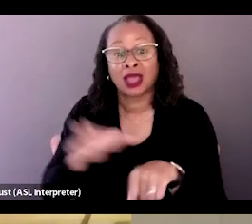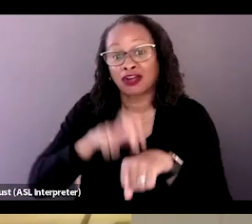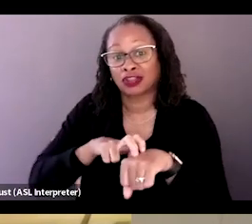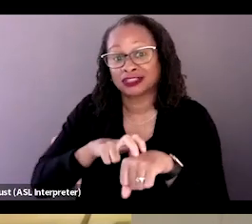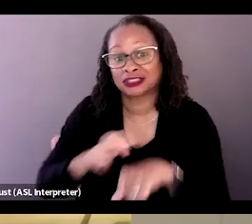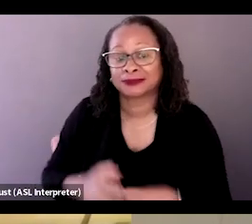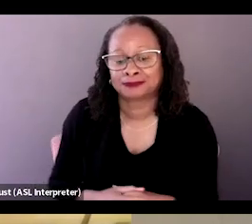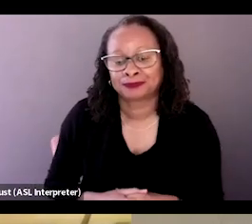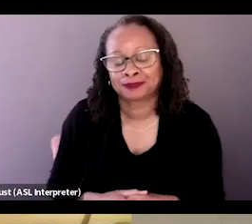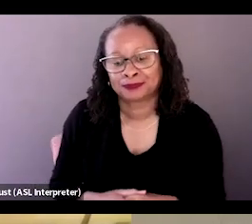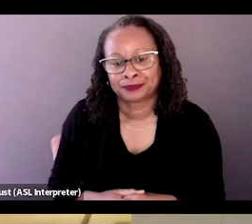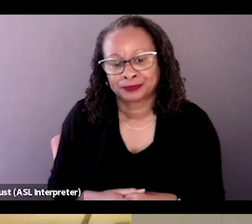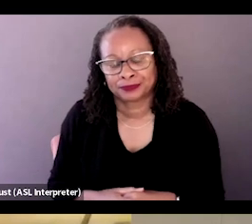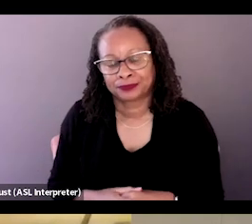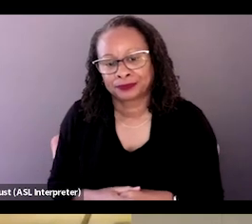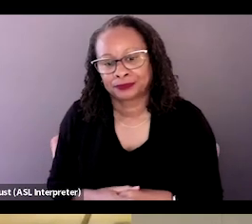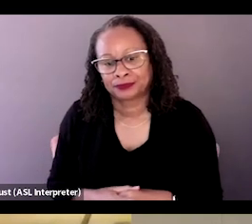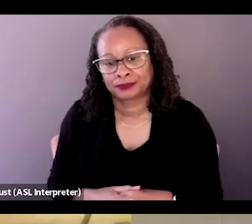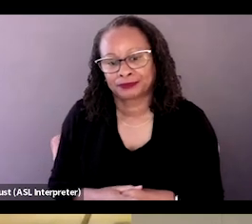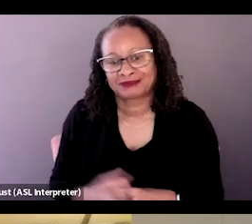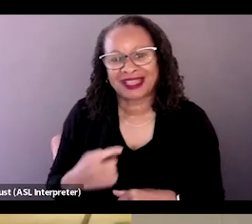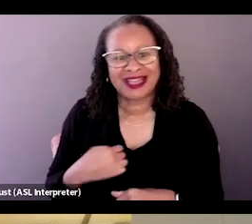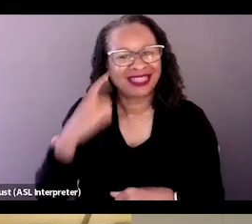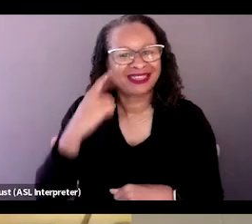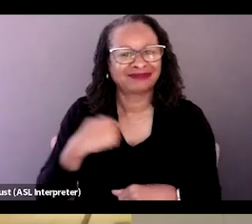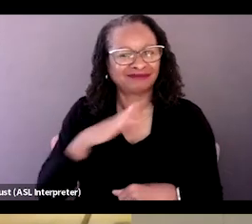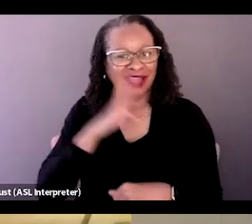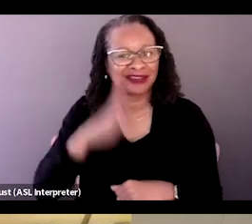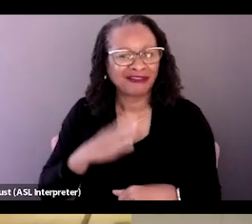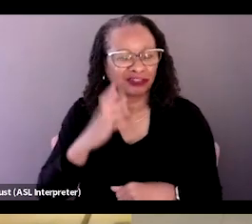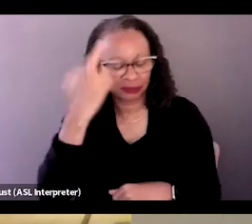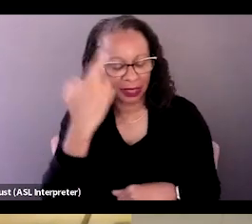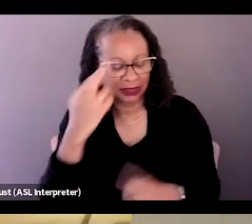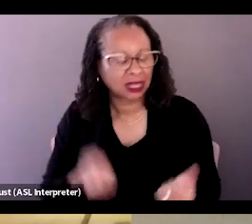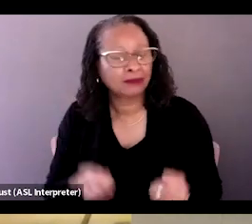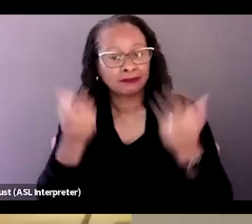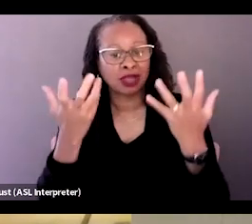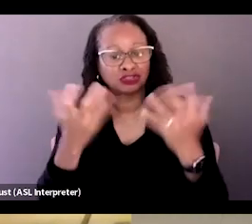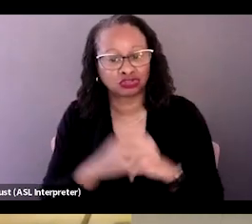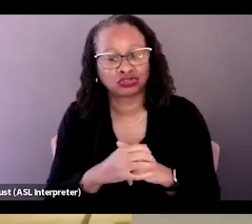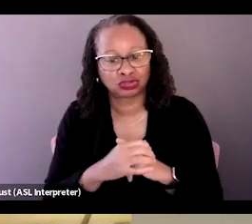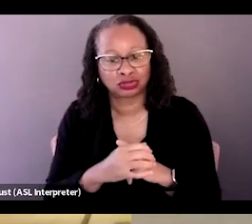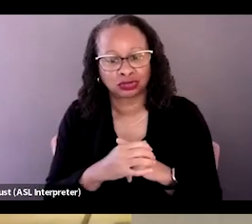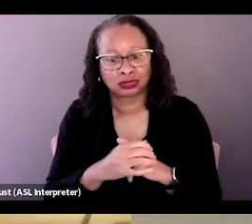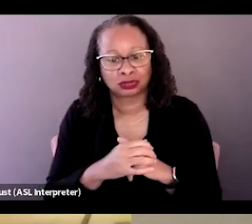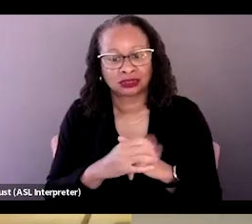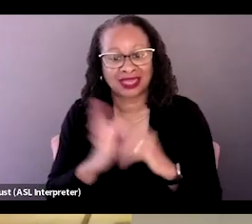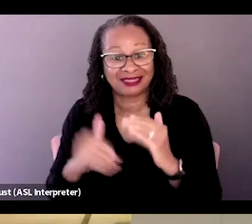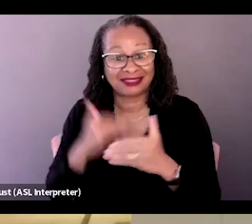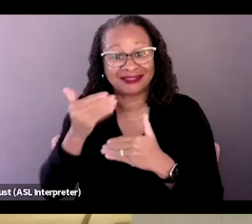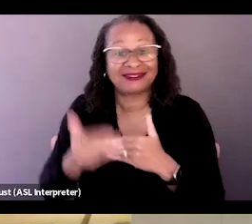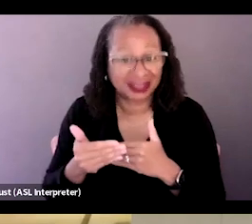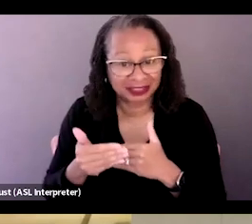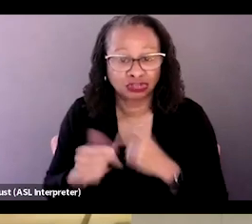Well, I think, like, I never realized how much, you know, it goes to the next generation and the